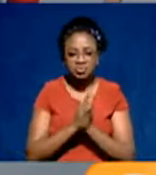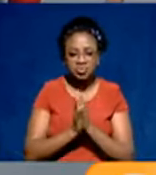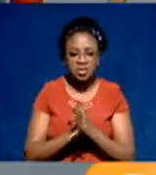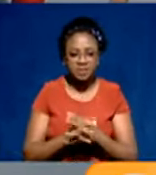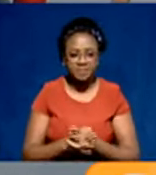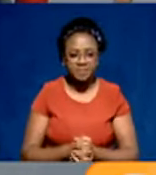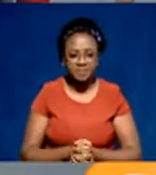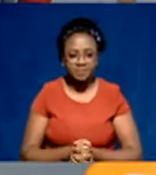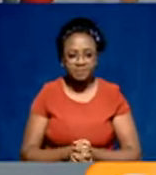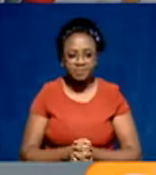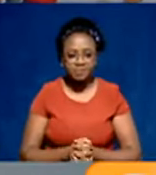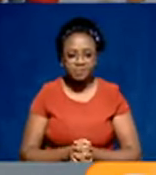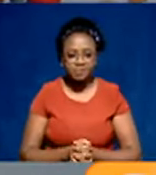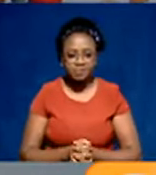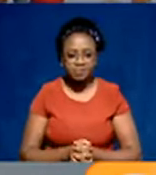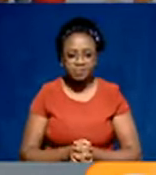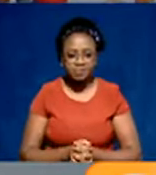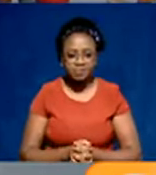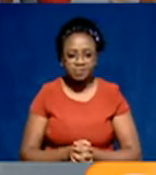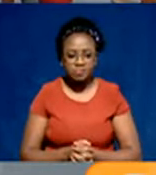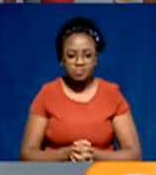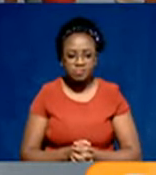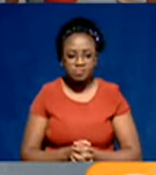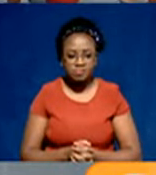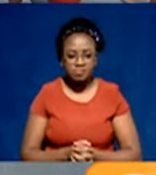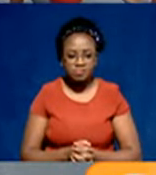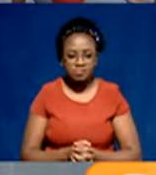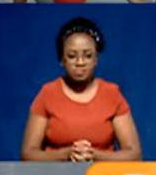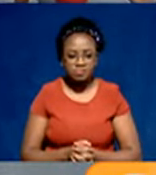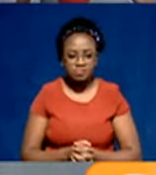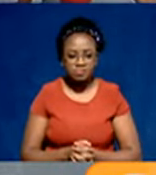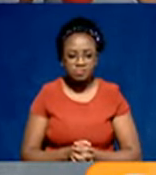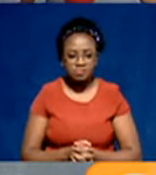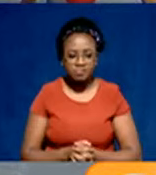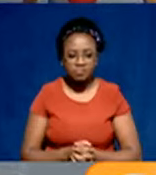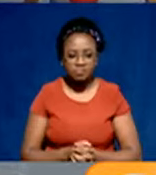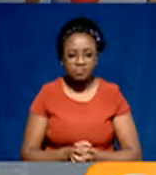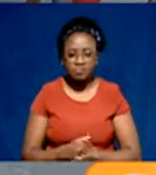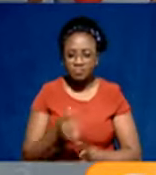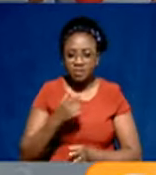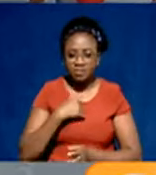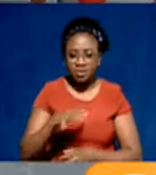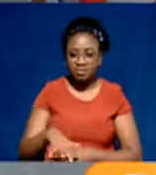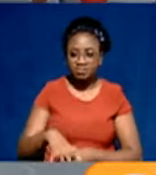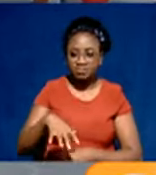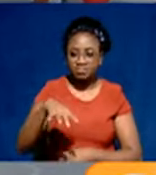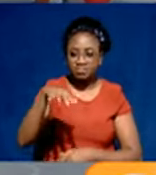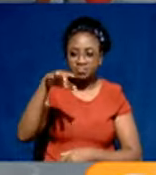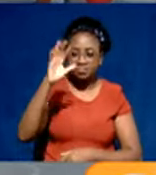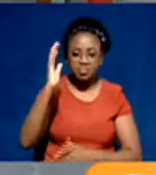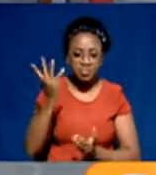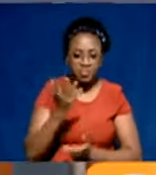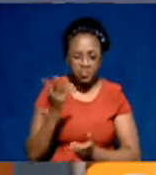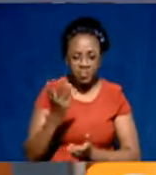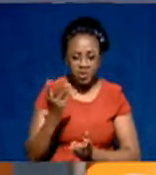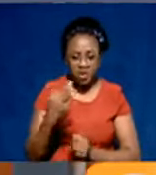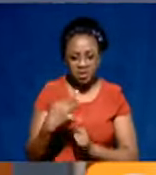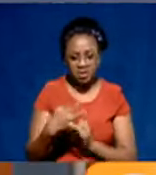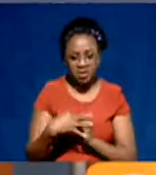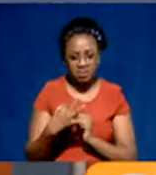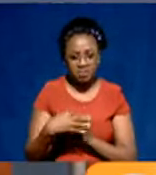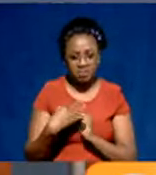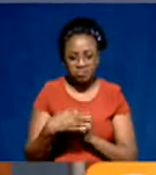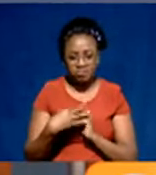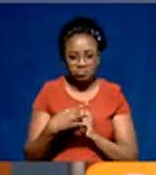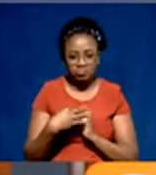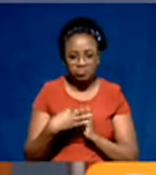so I'm a boy who grew up in Kibra. Yes, that is where I don't even remember